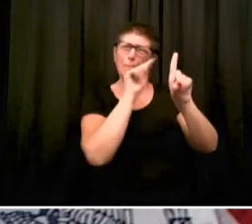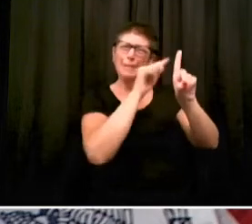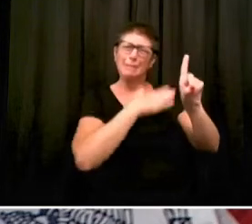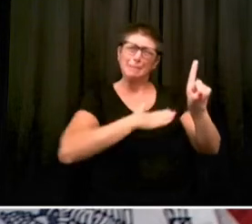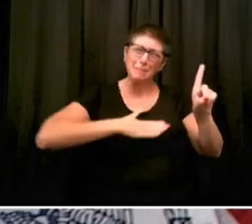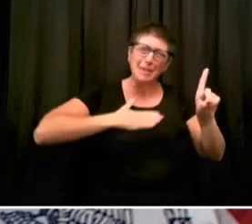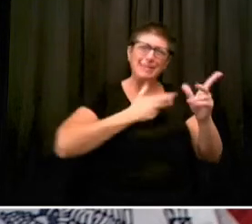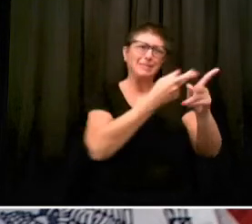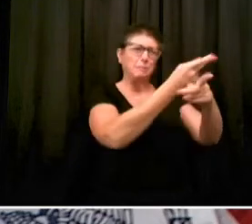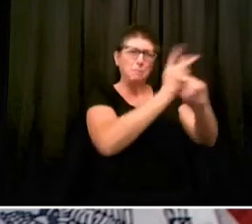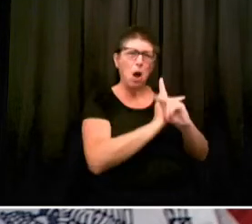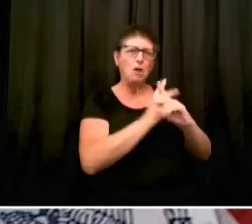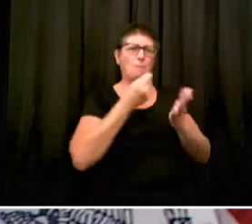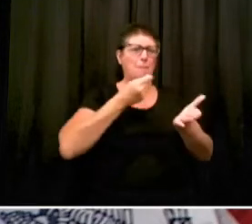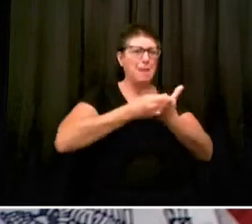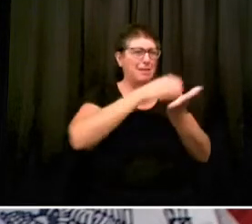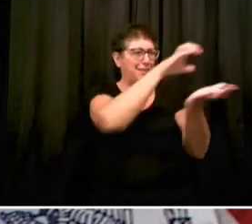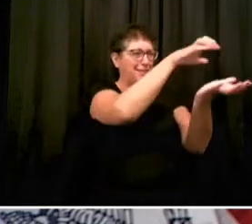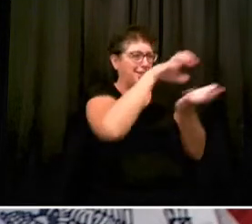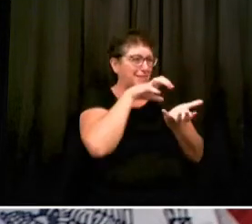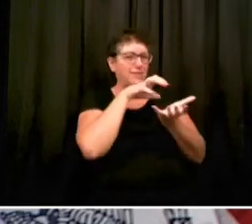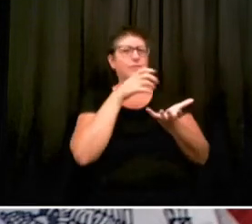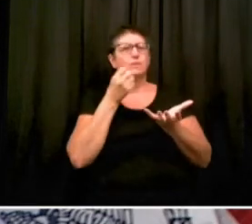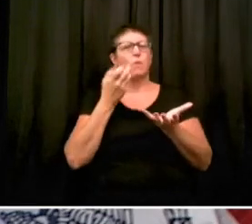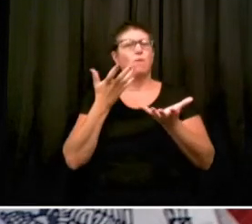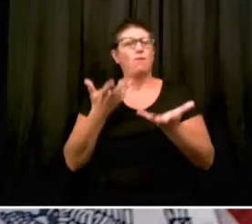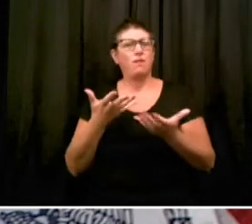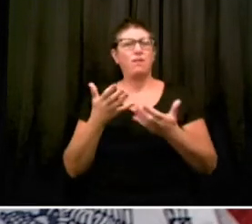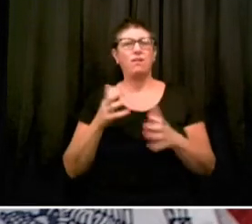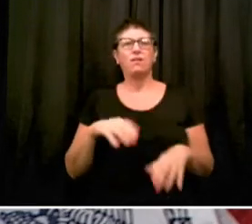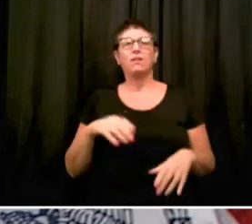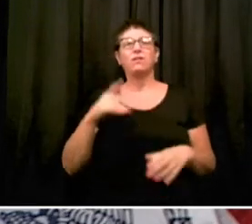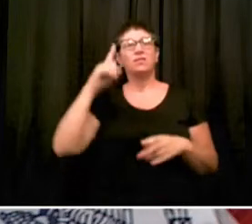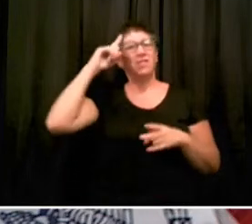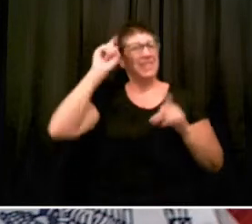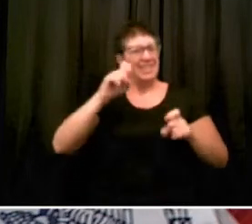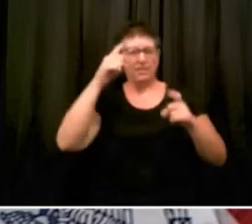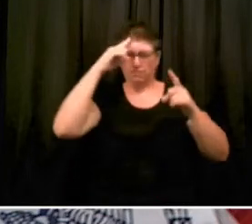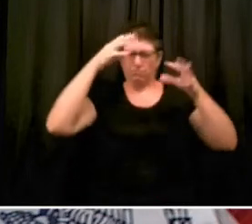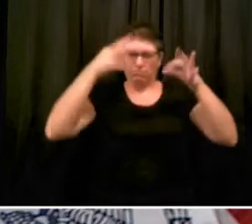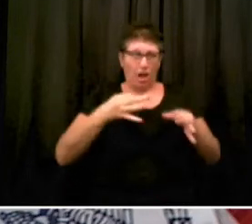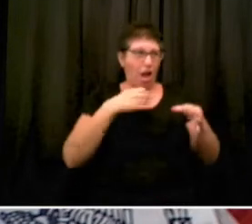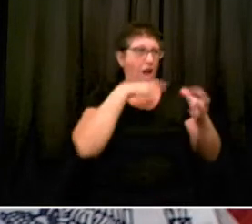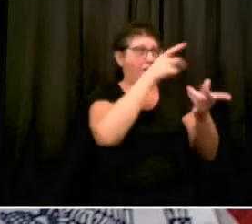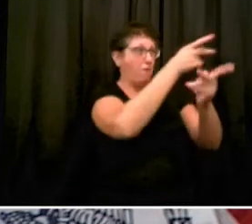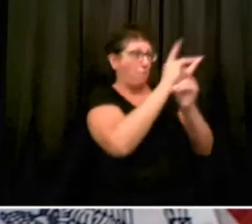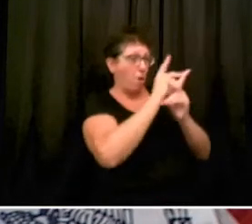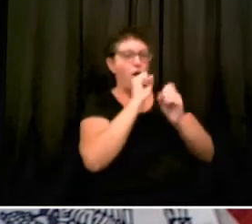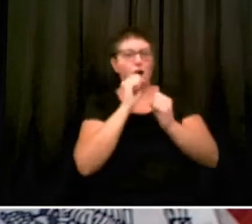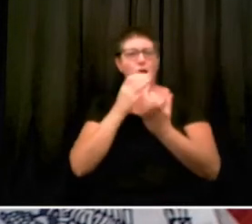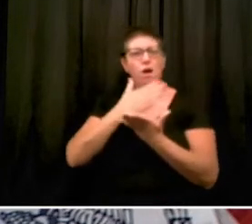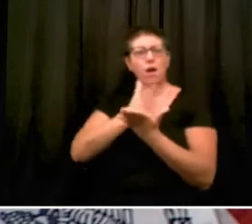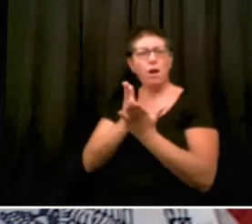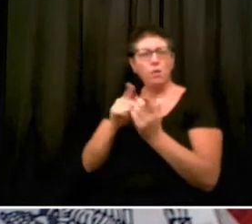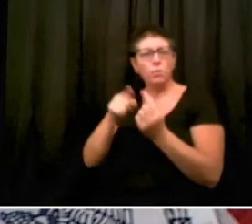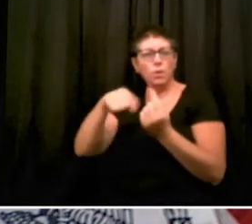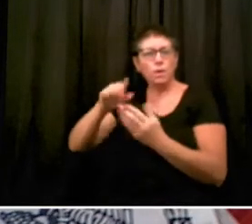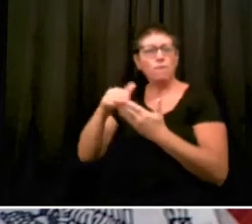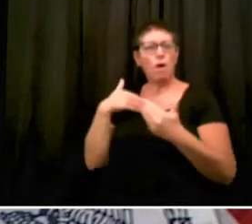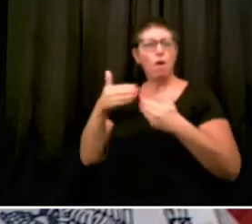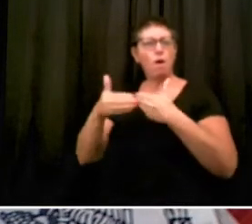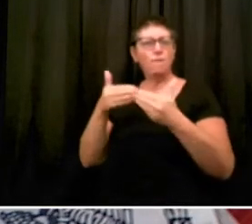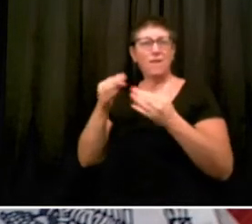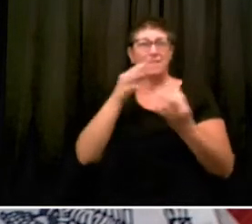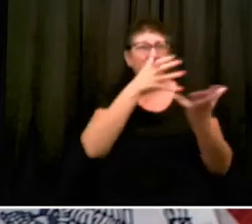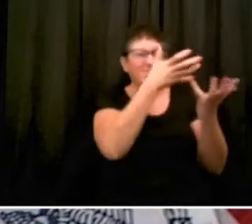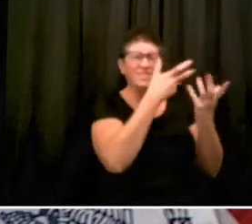be acted on very, very quickly. And so what I've said to our colleagues in the municipal labor movement is we